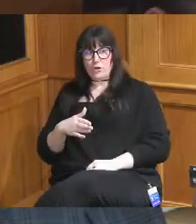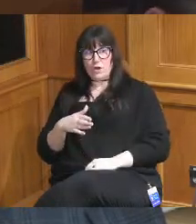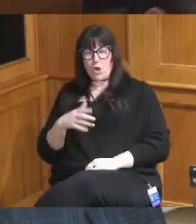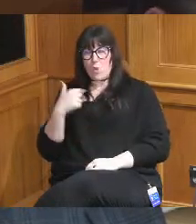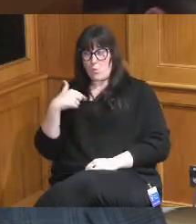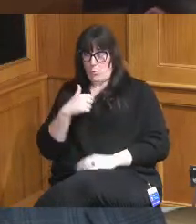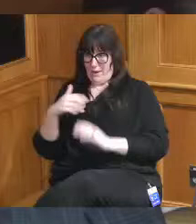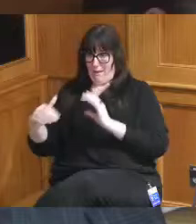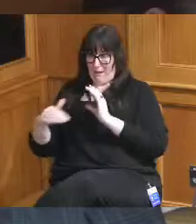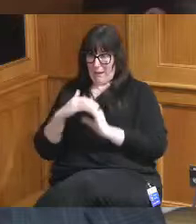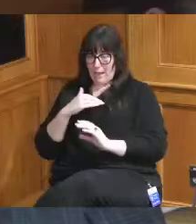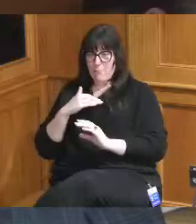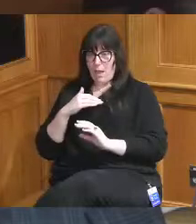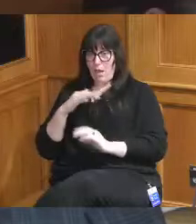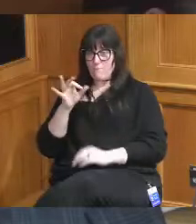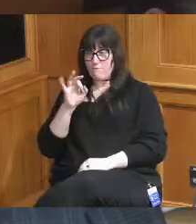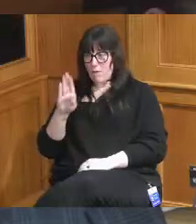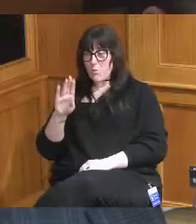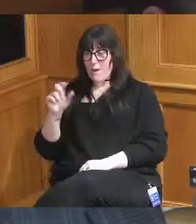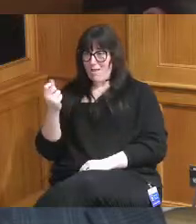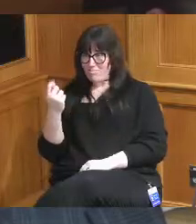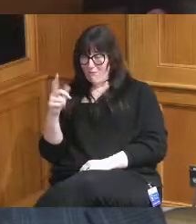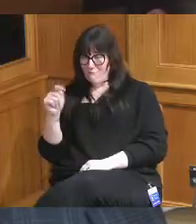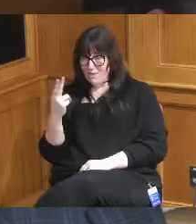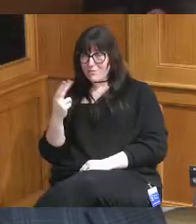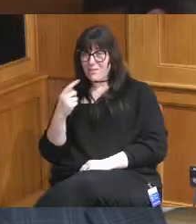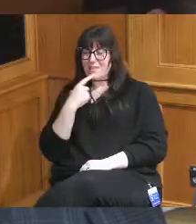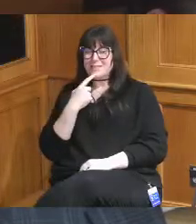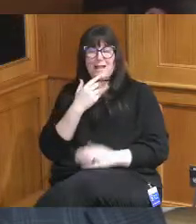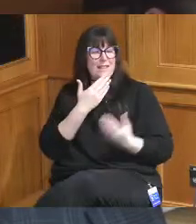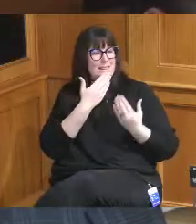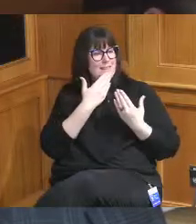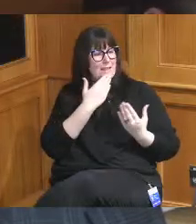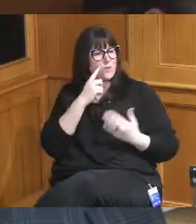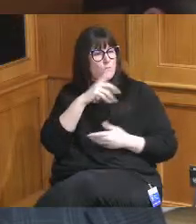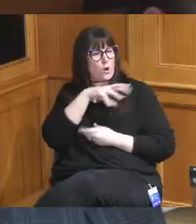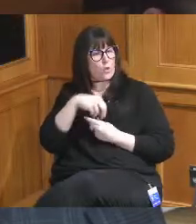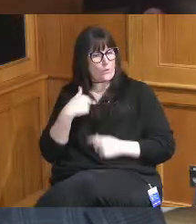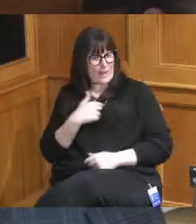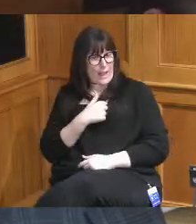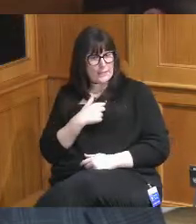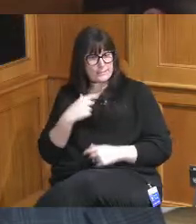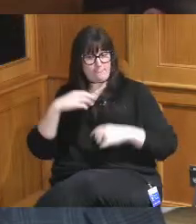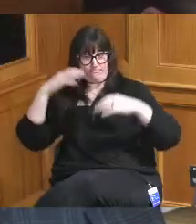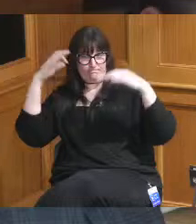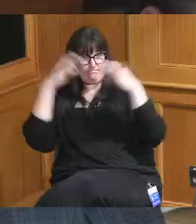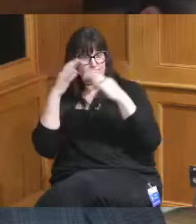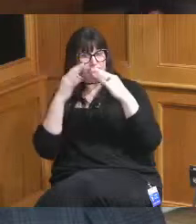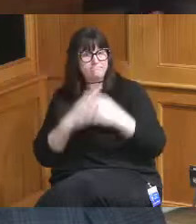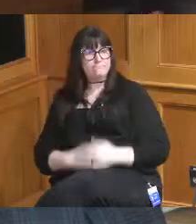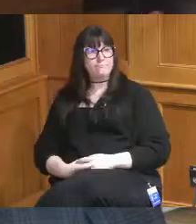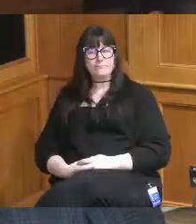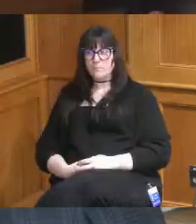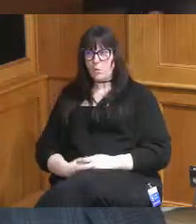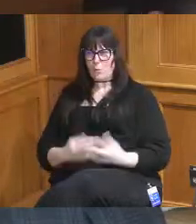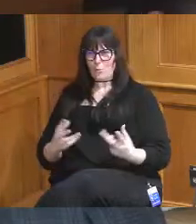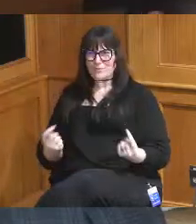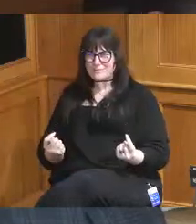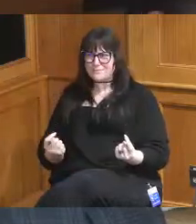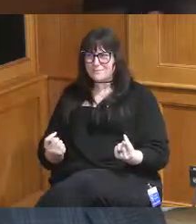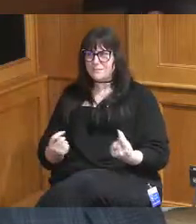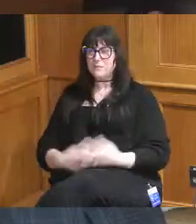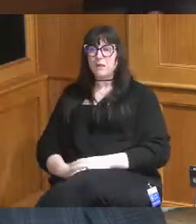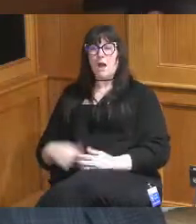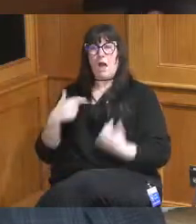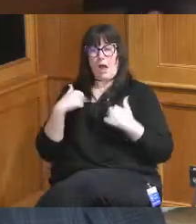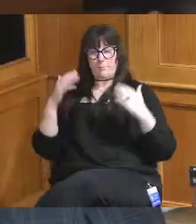back immediately. This was February 11th, and said thank you for including us, because they had not been included. So I'm expecting